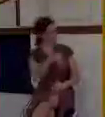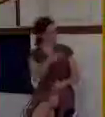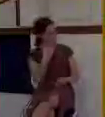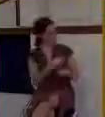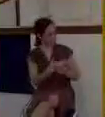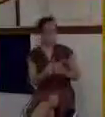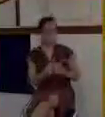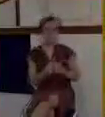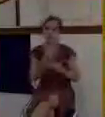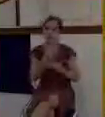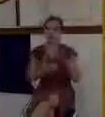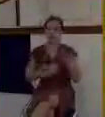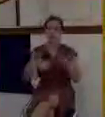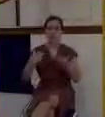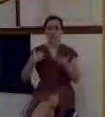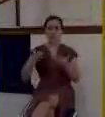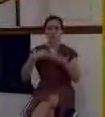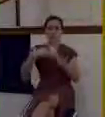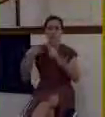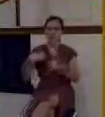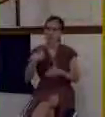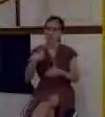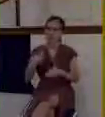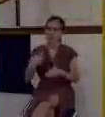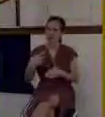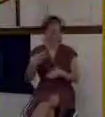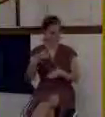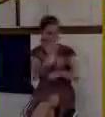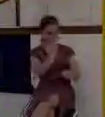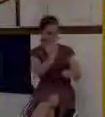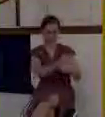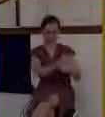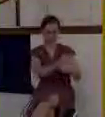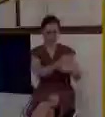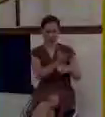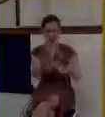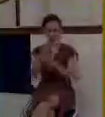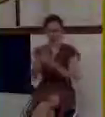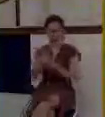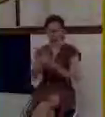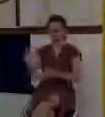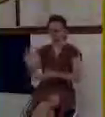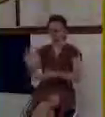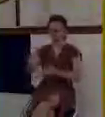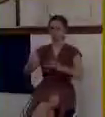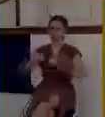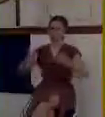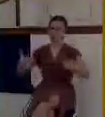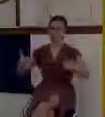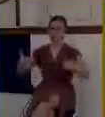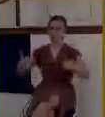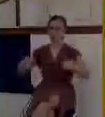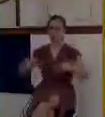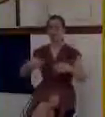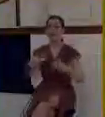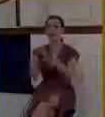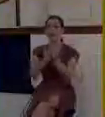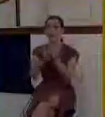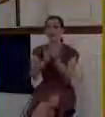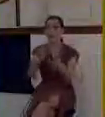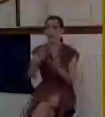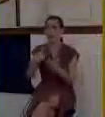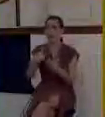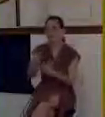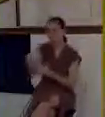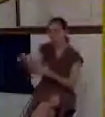of them said, yeah, he's right. And then you know what the Bible says about the Sadducees? They didn't ask him any more questions after that. They